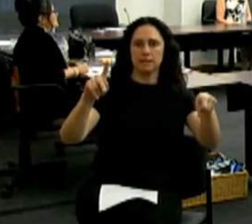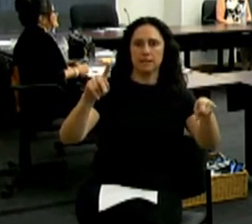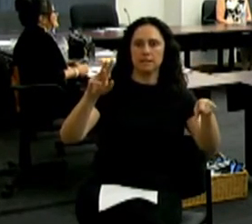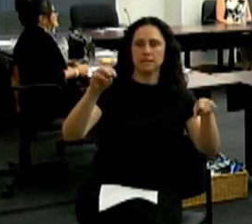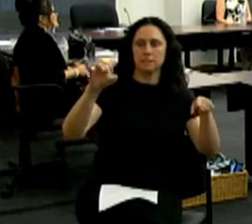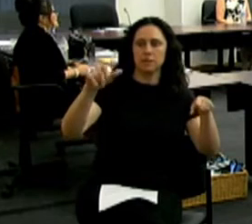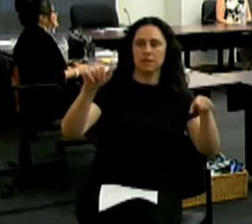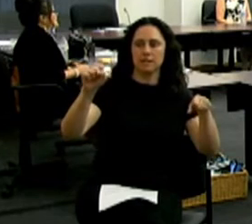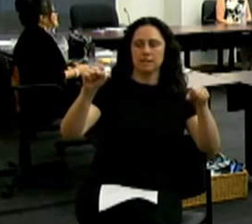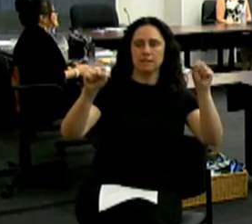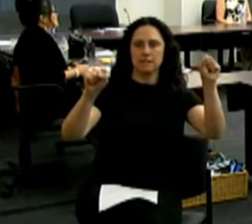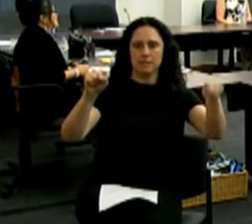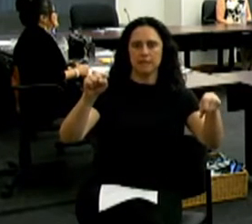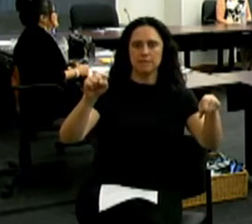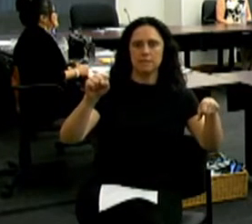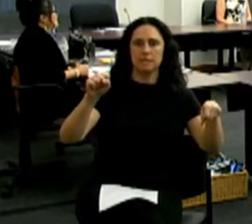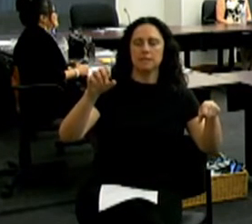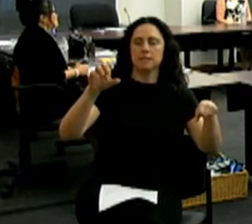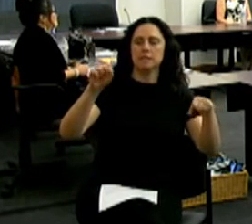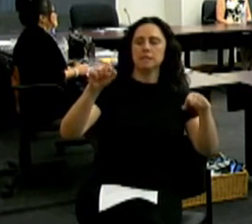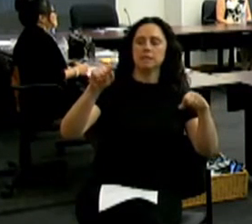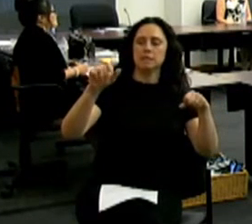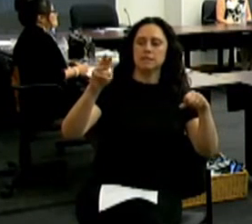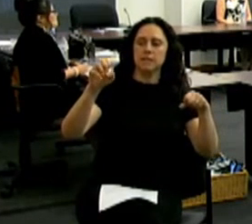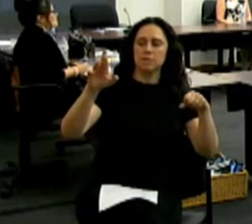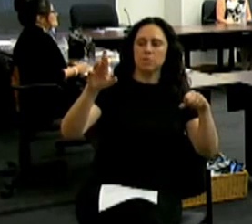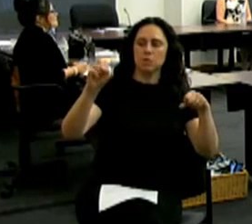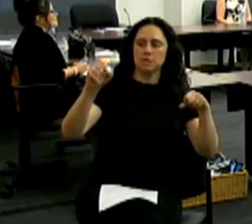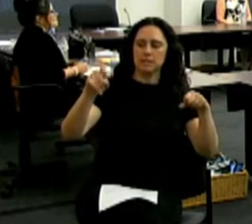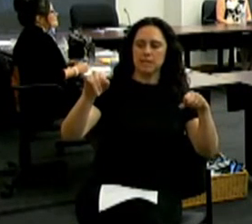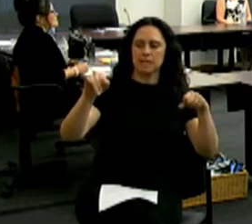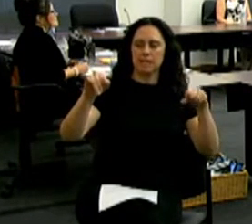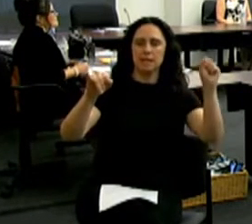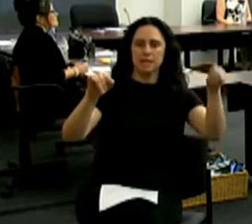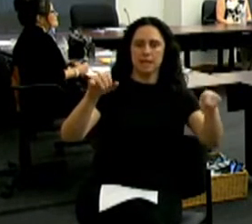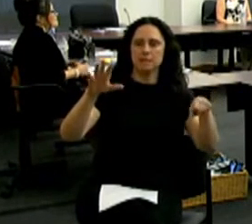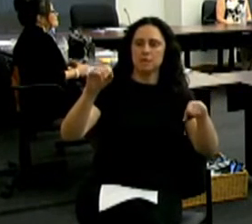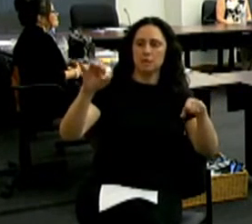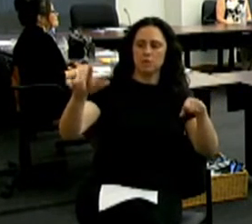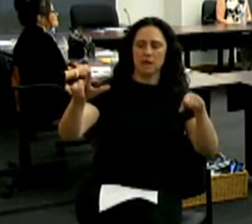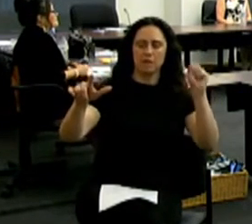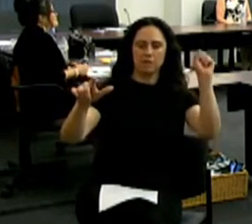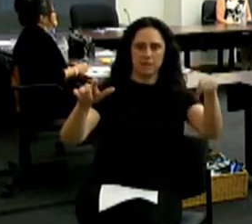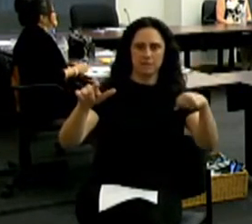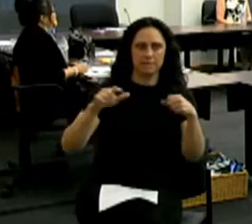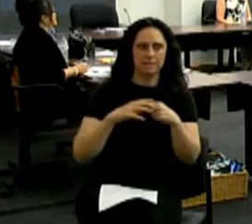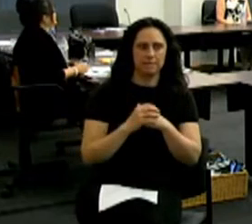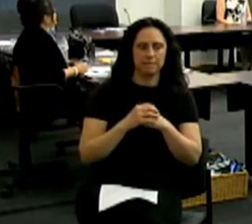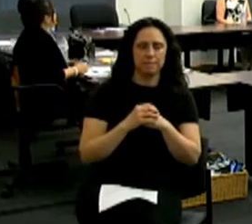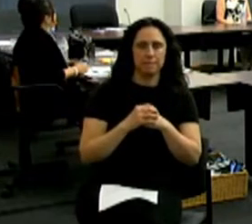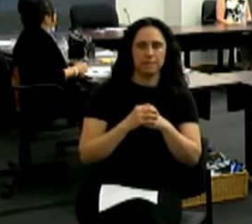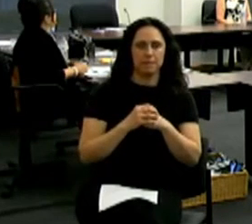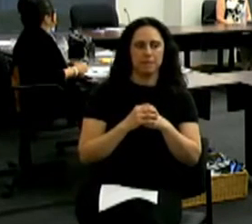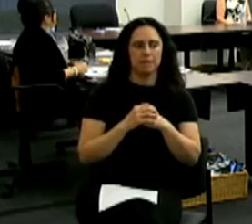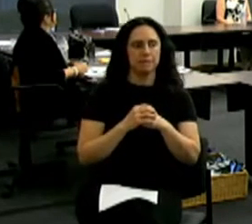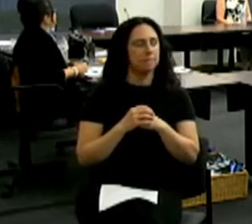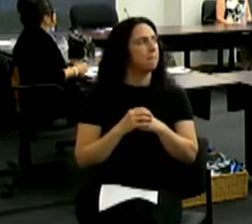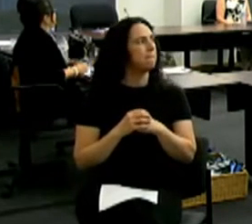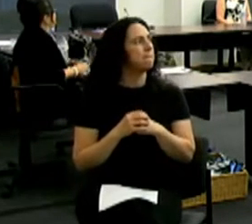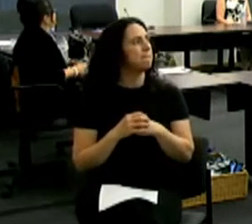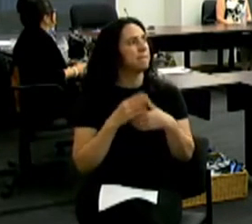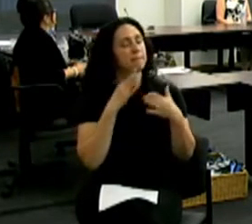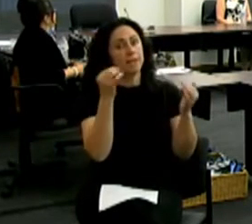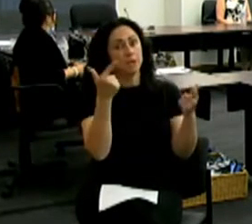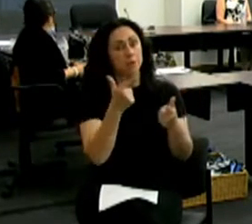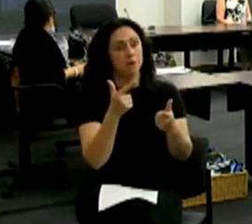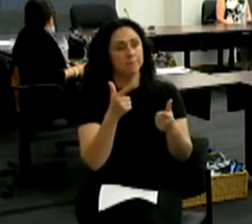Trustee Morales. Yes. Trustee Samborski. Yes. Trustee O'Connell. Yes. Thank you all. Trustee